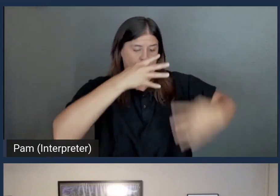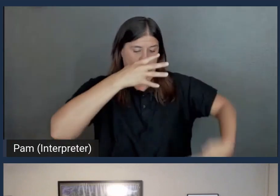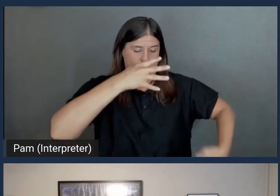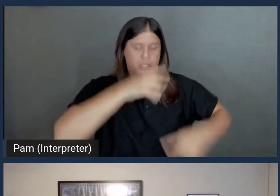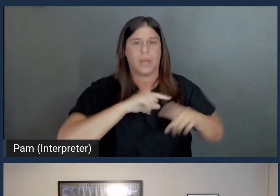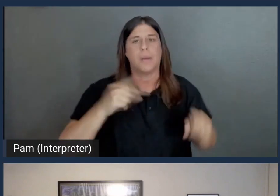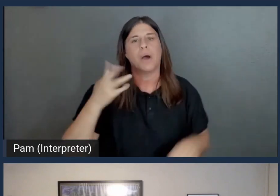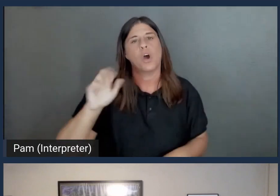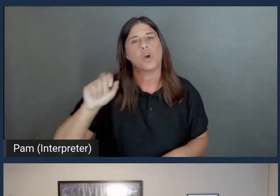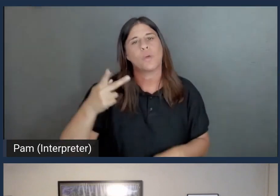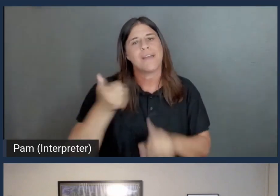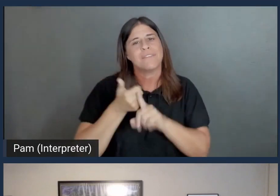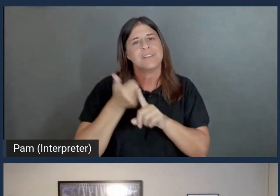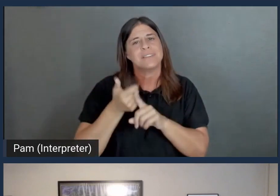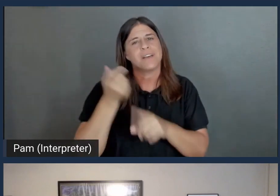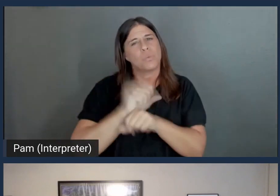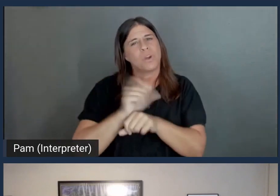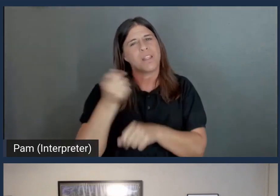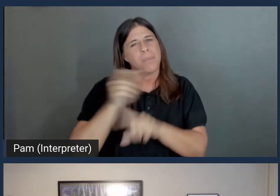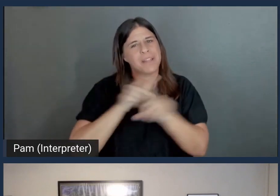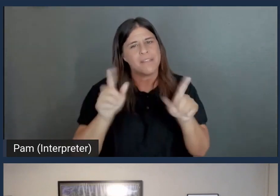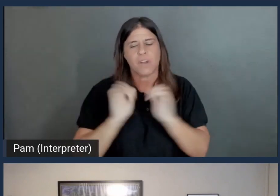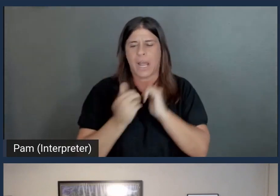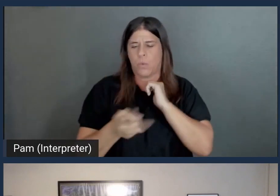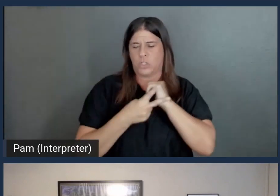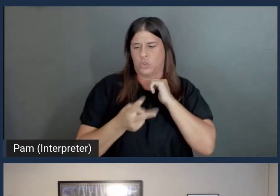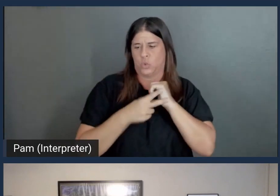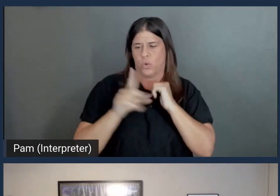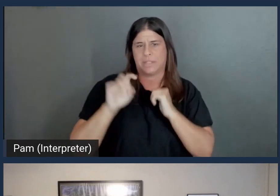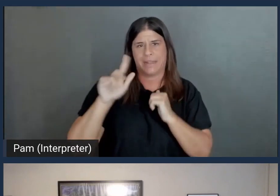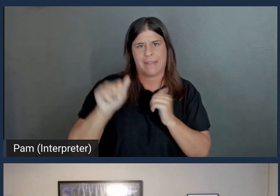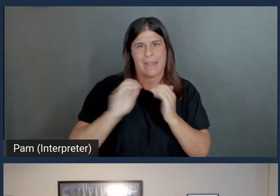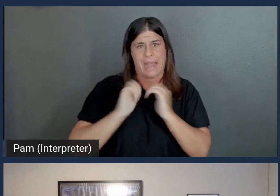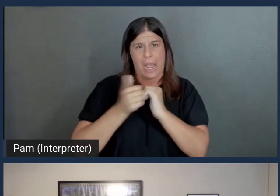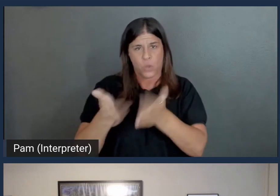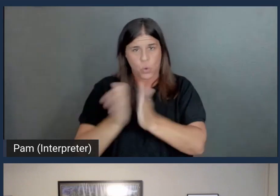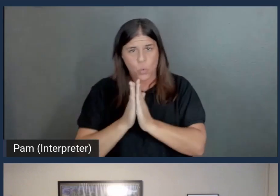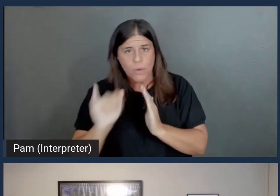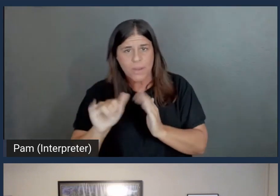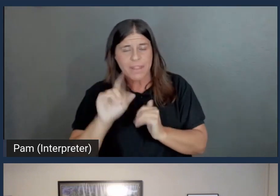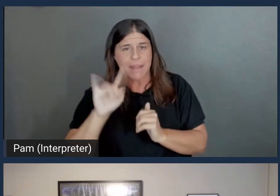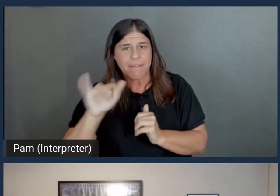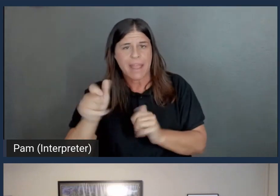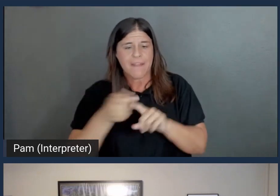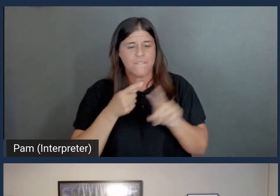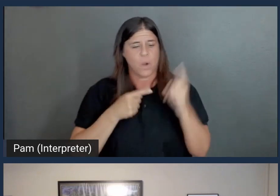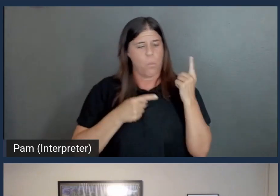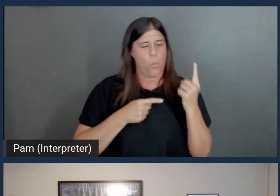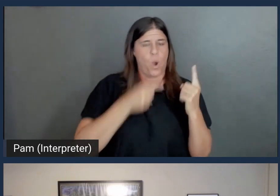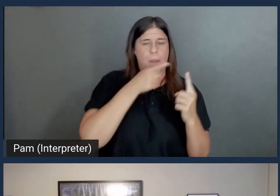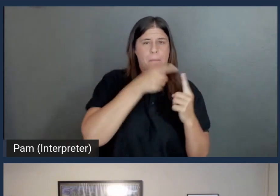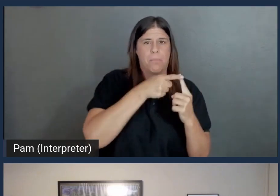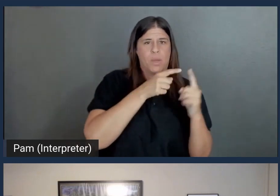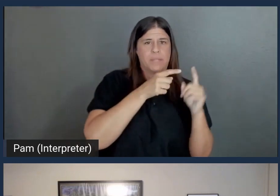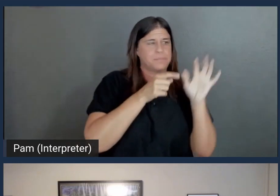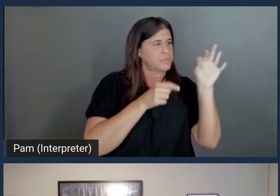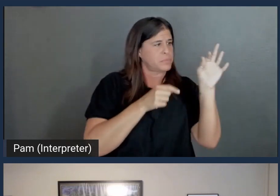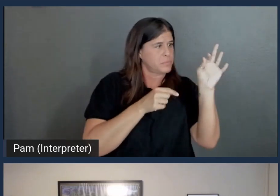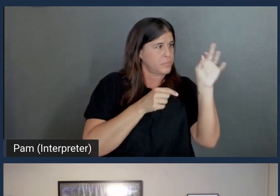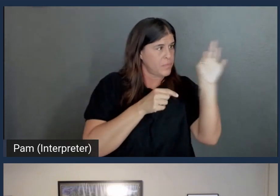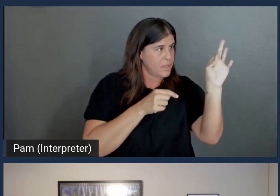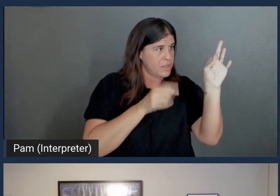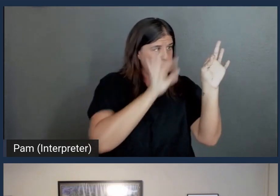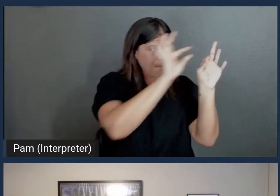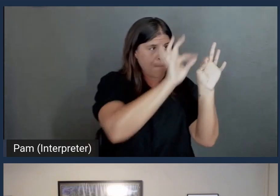different. The way it stores data and the way you query that data is really about moving from one point in the graph to another. We